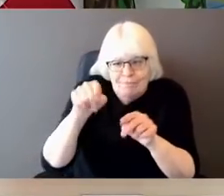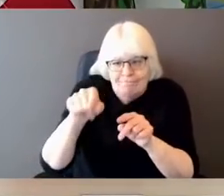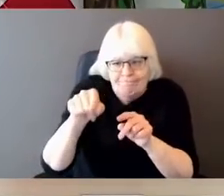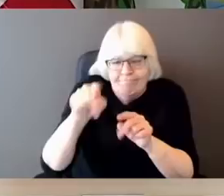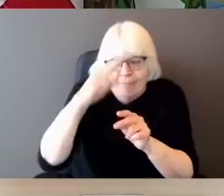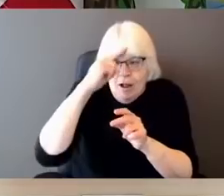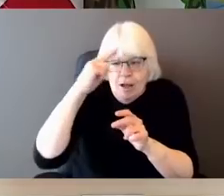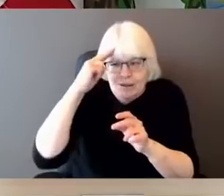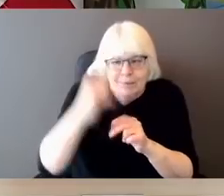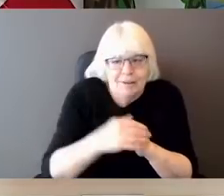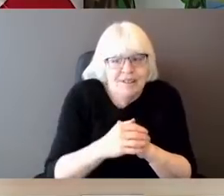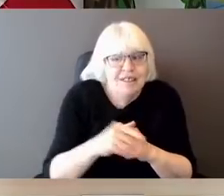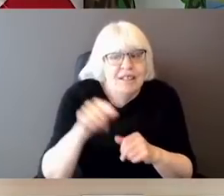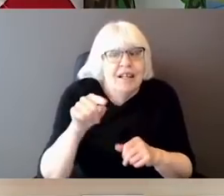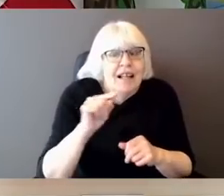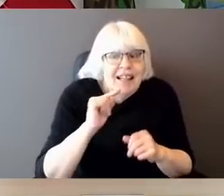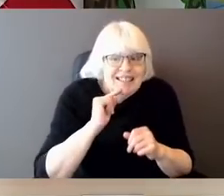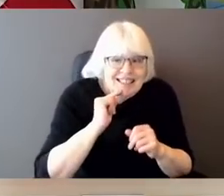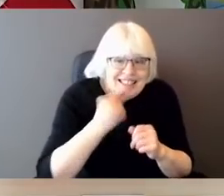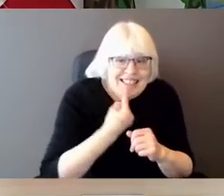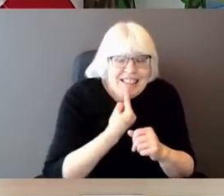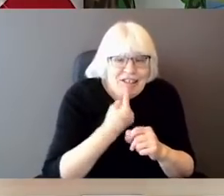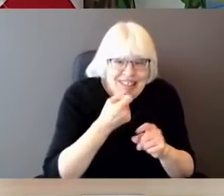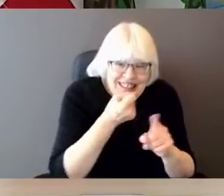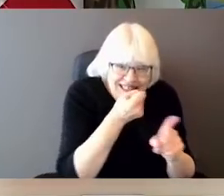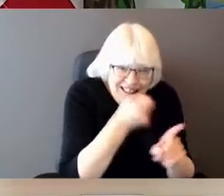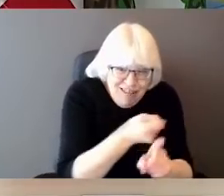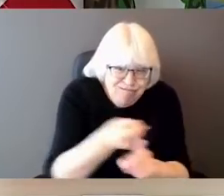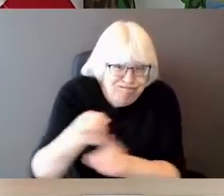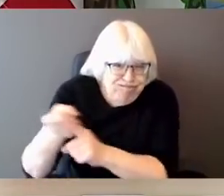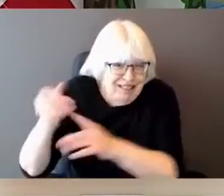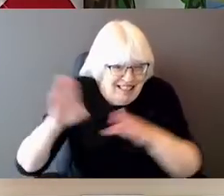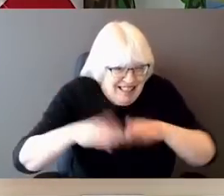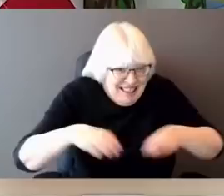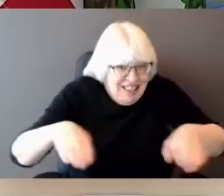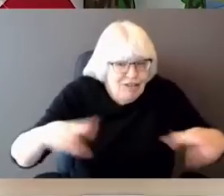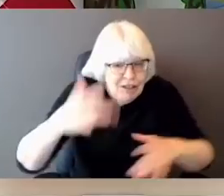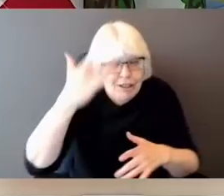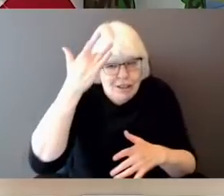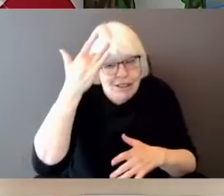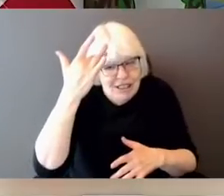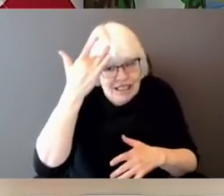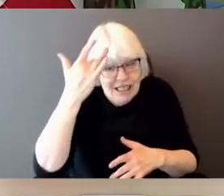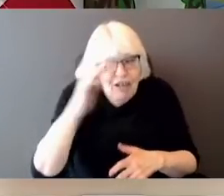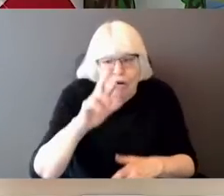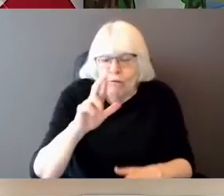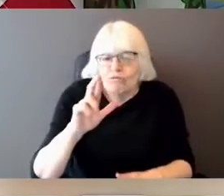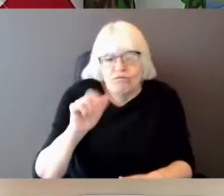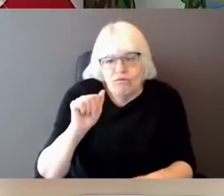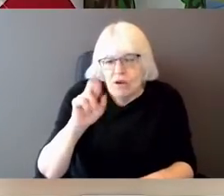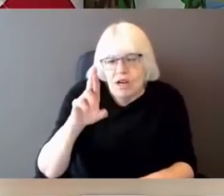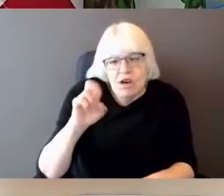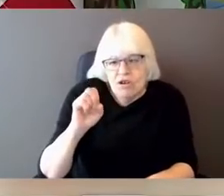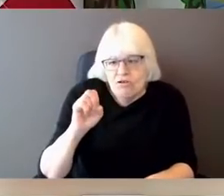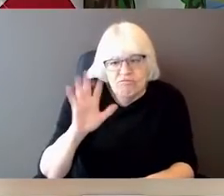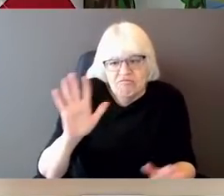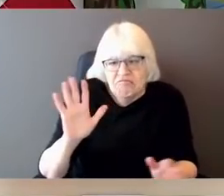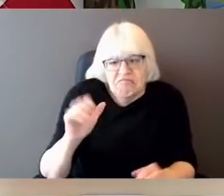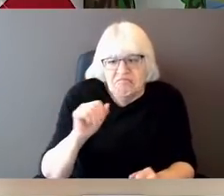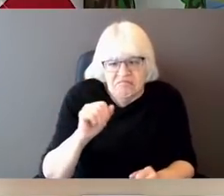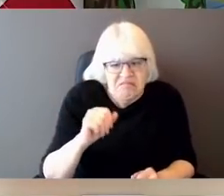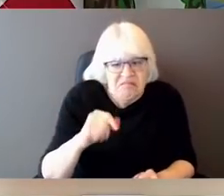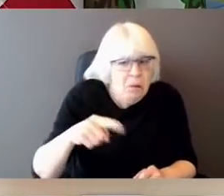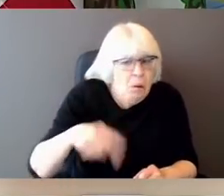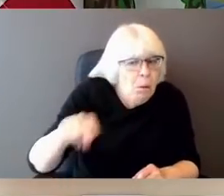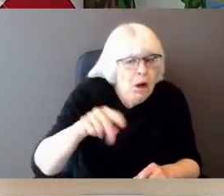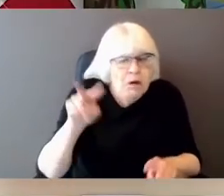among children, are very rare. And so that's something that we keep a constant eye on as well, is there any evidence evolving around the impacts of COVID-19